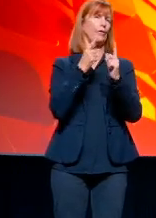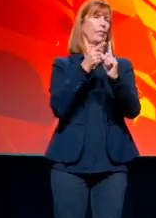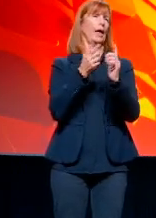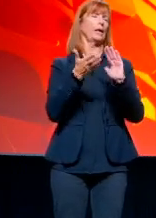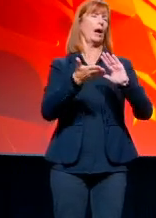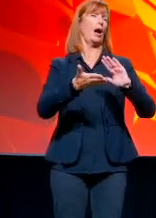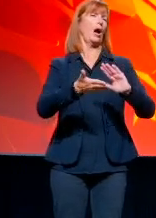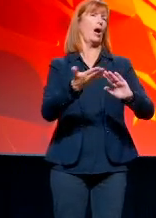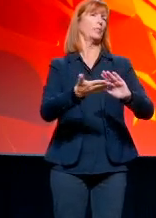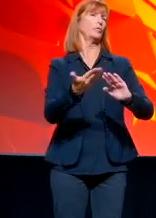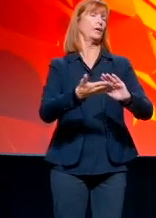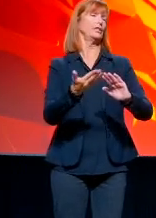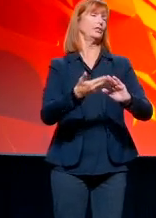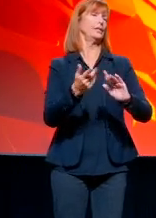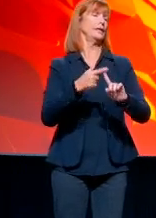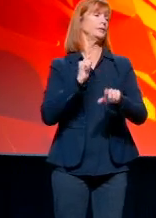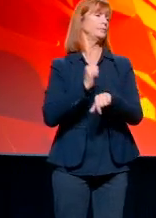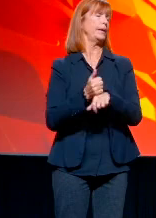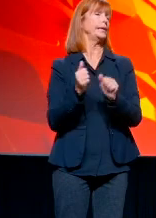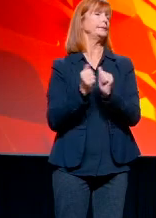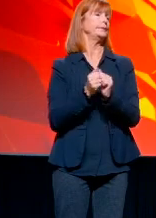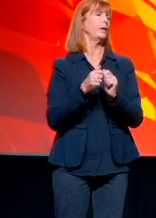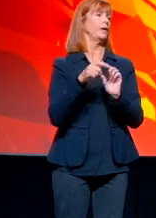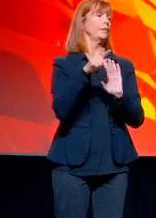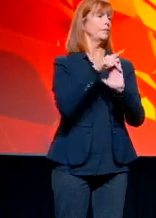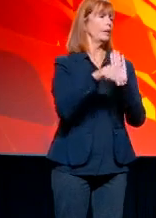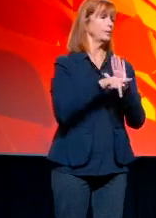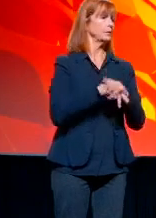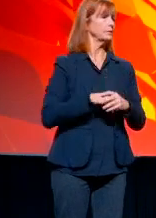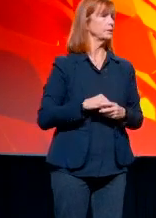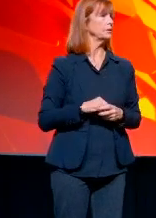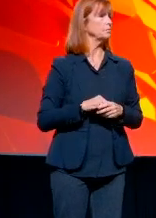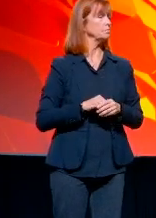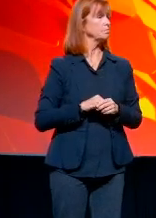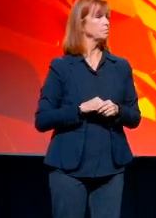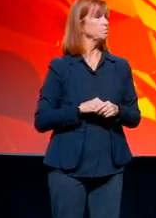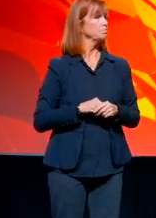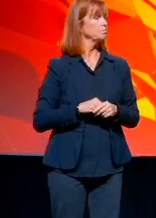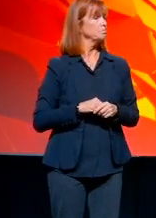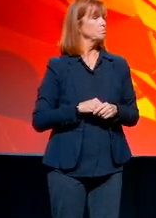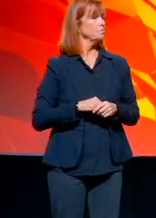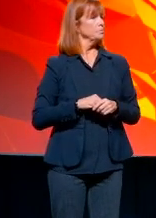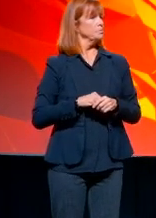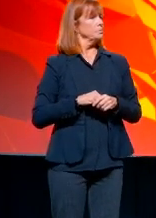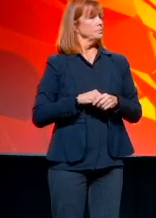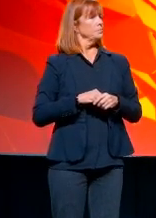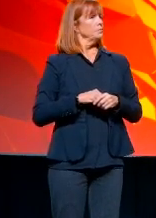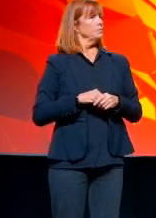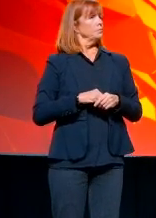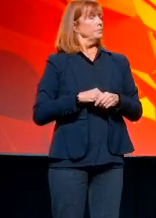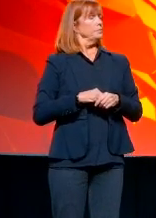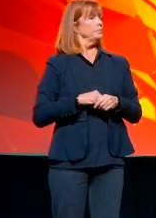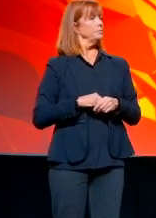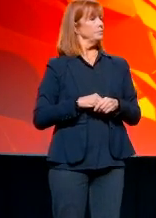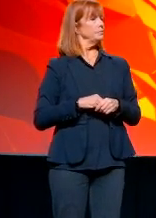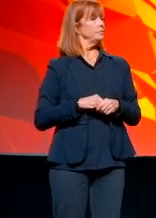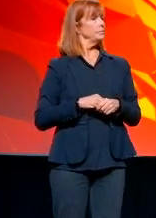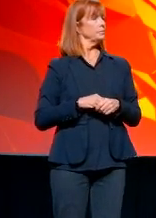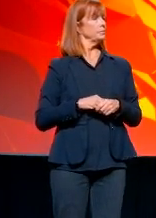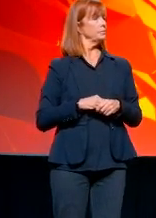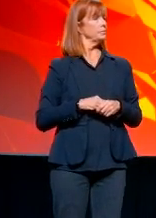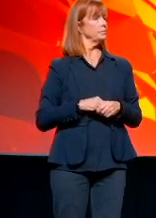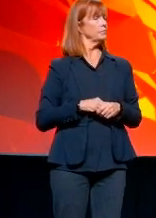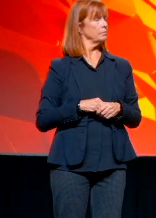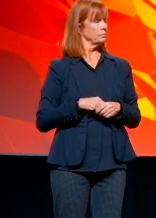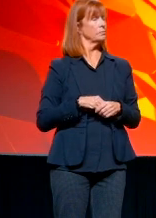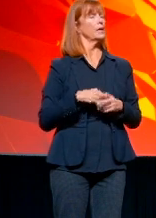trained vision-based manipulation policy for performing this task. And also we show that as we crank up the amount of data